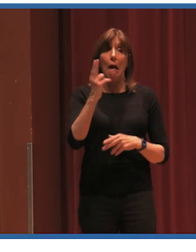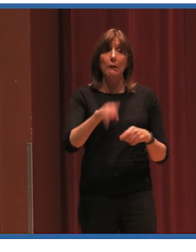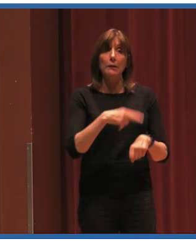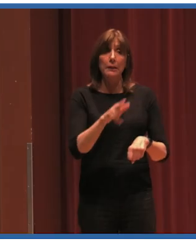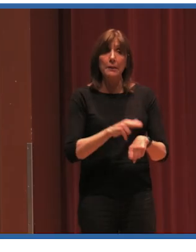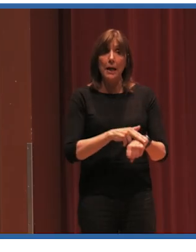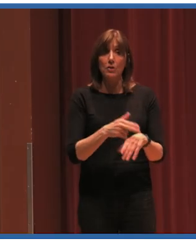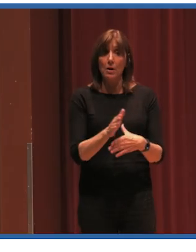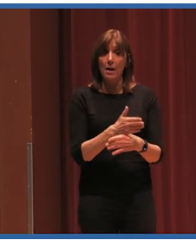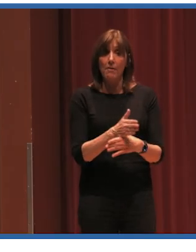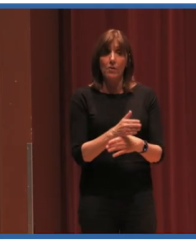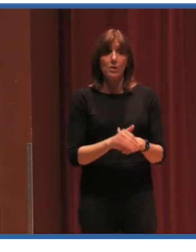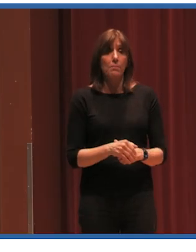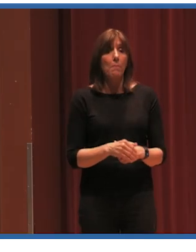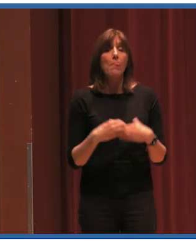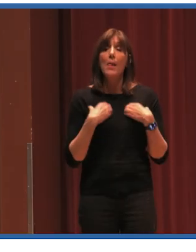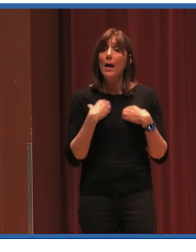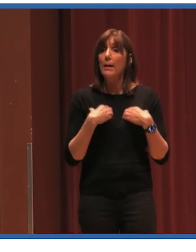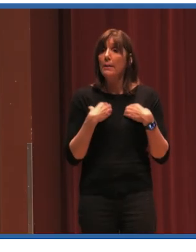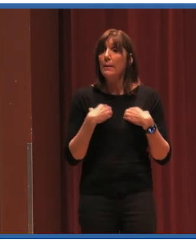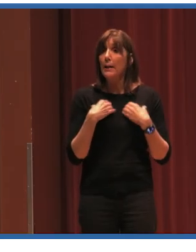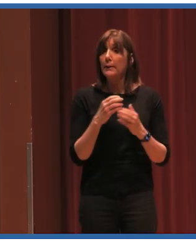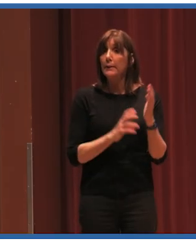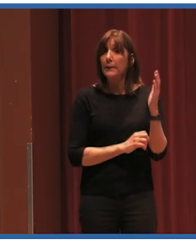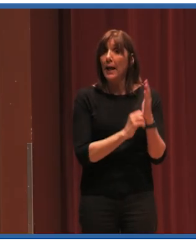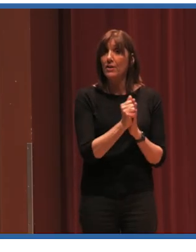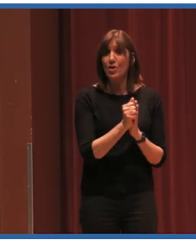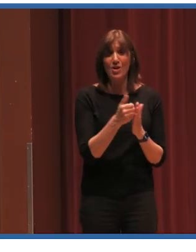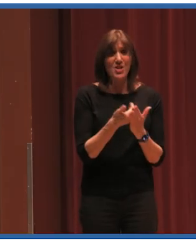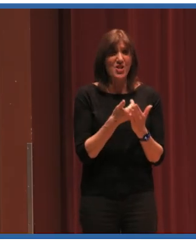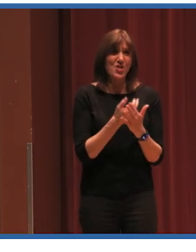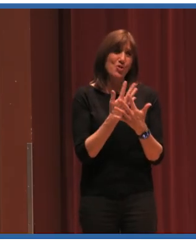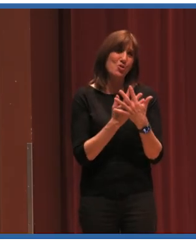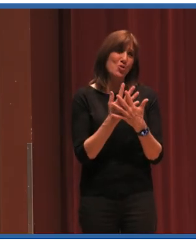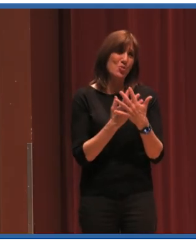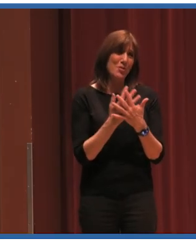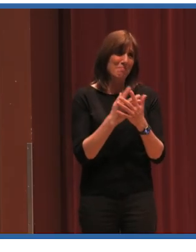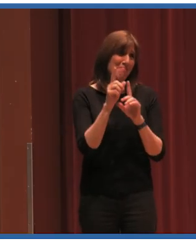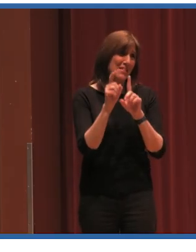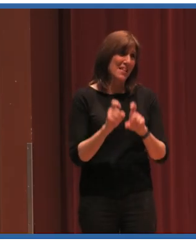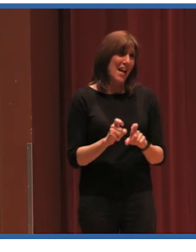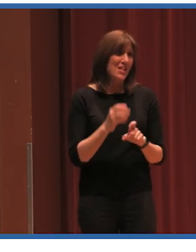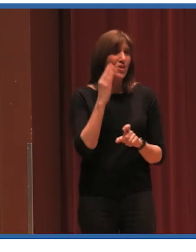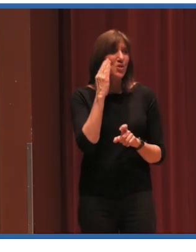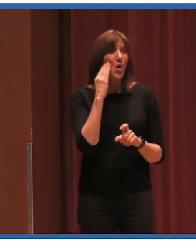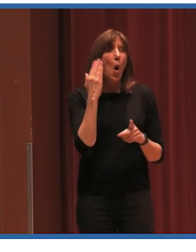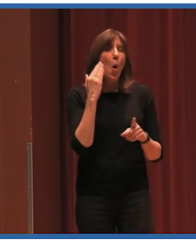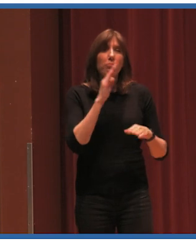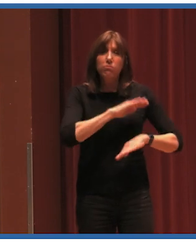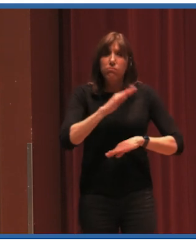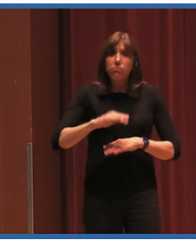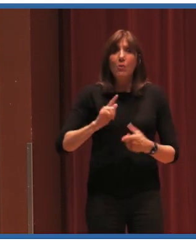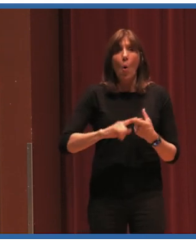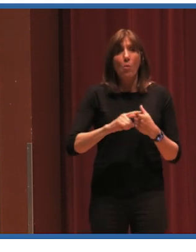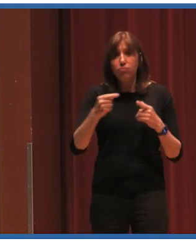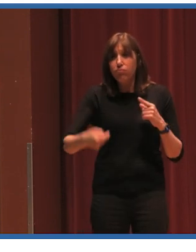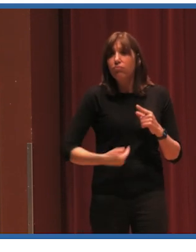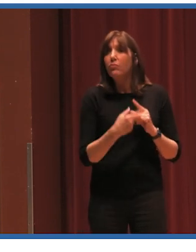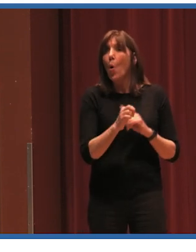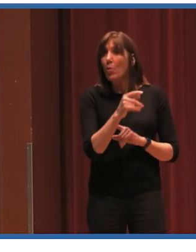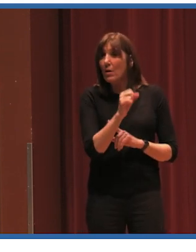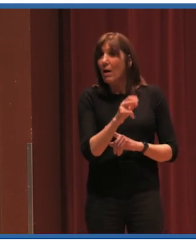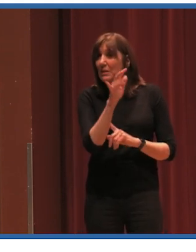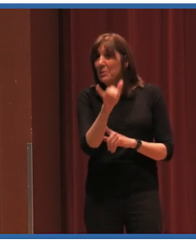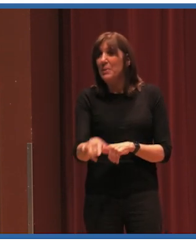Lung cancer, this is a screening that is relatively new compared to things like mammography or colorectal cancer screening.